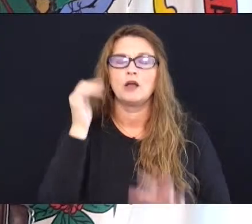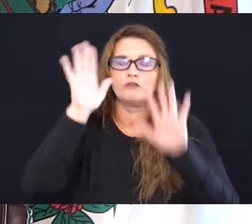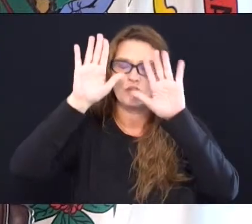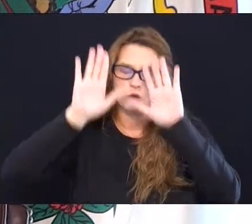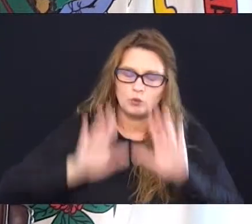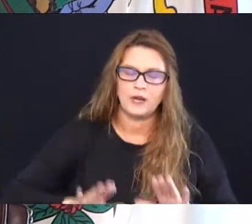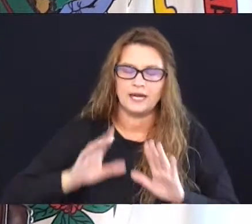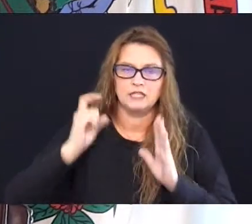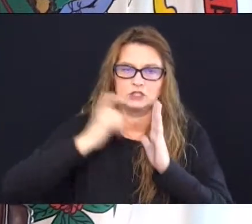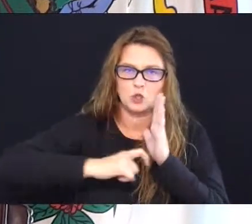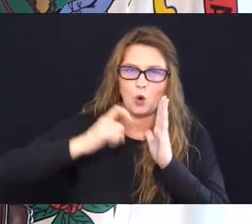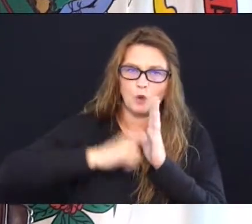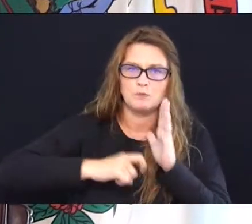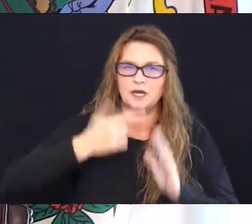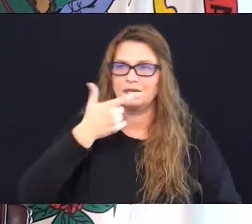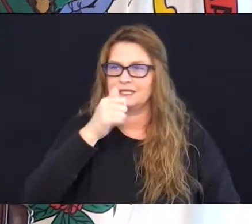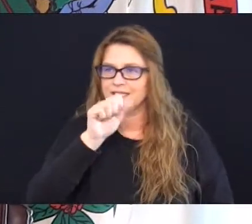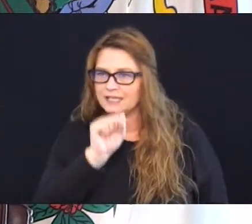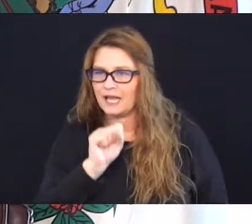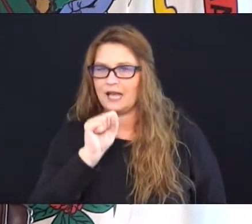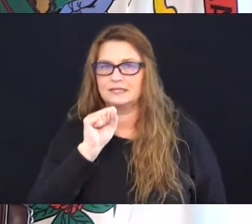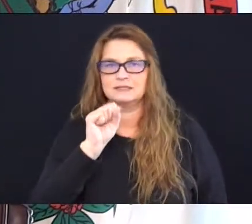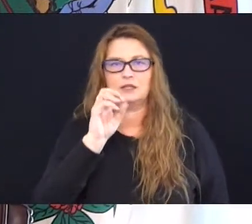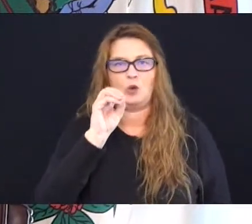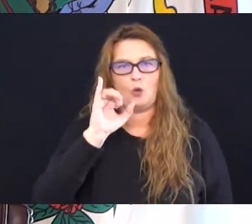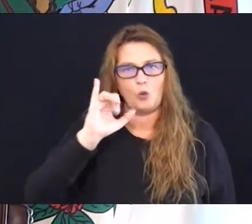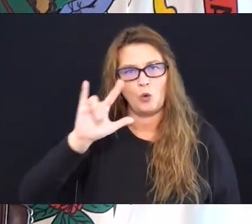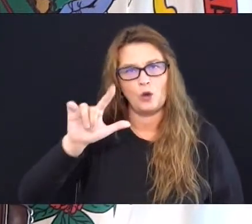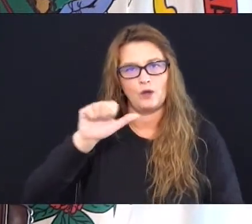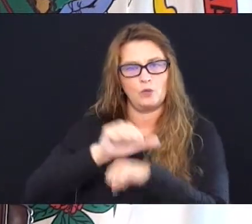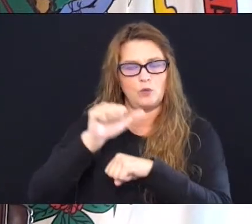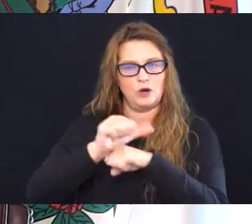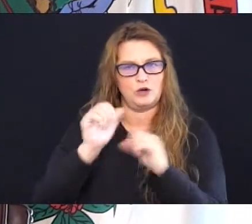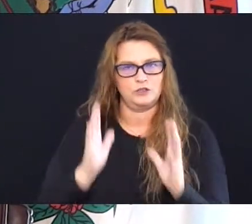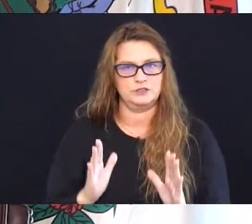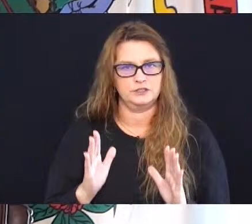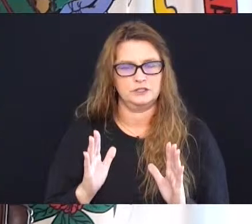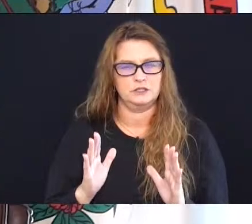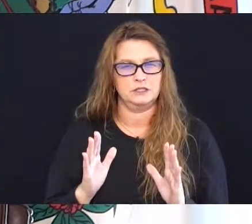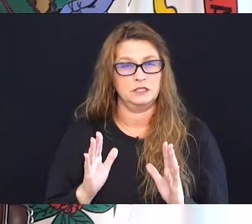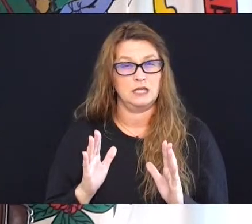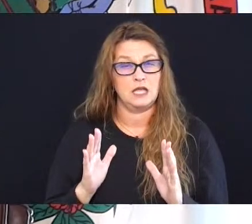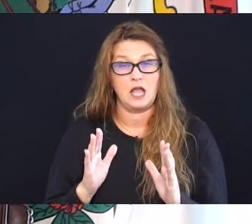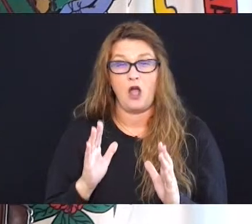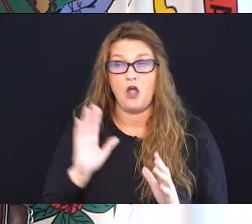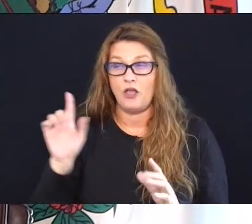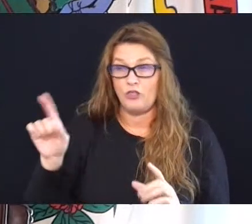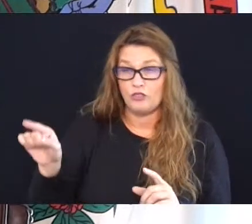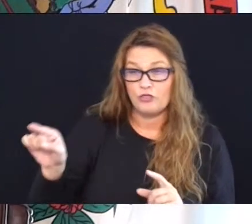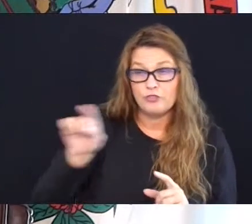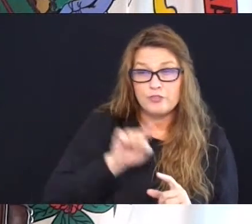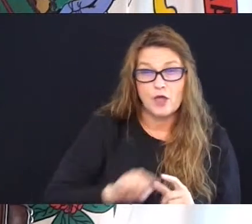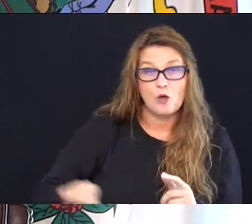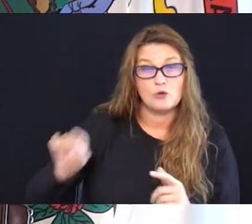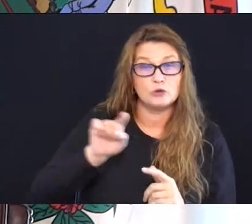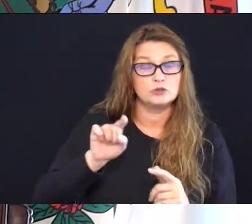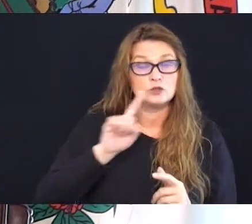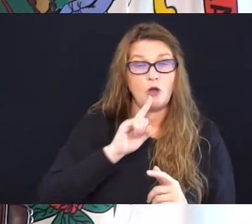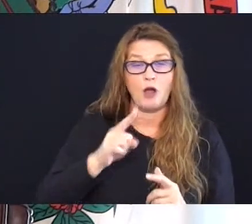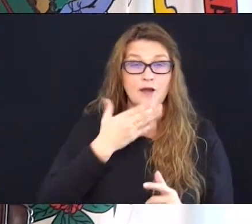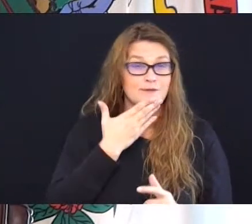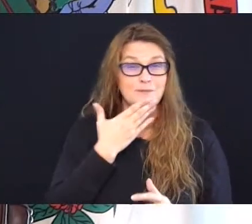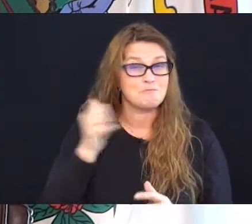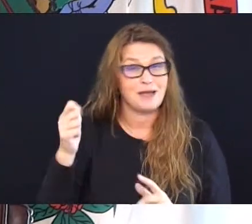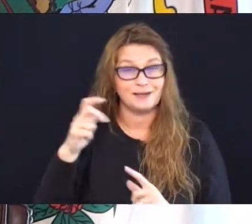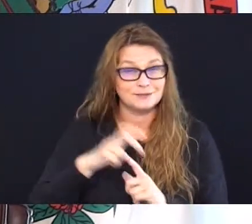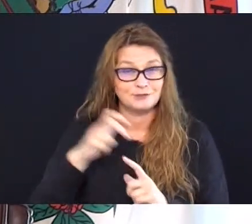miners, the greatest gas workers, the greatest oil workers, the greatest thinkers on energy that it could ever